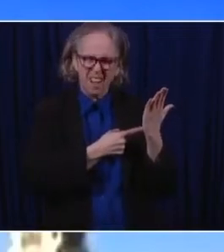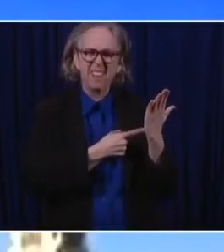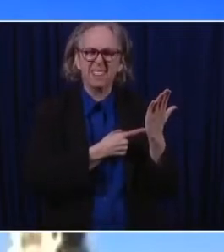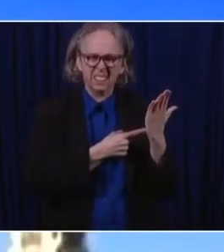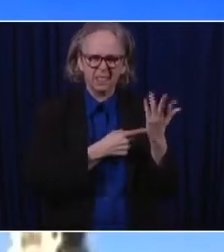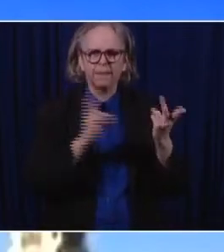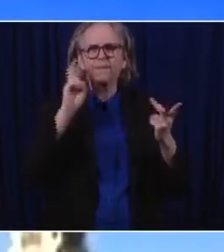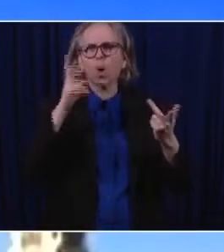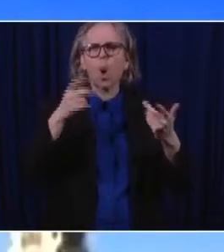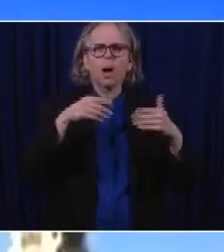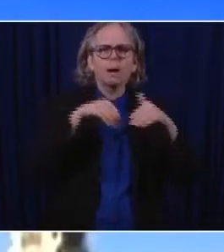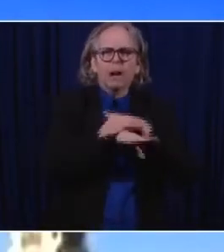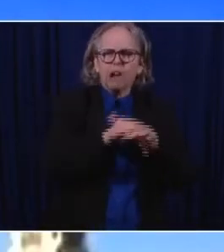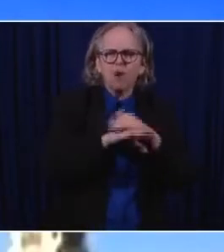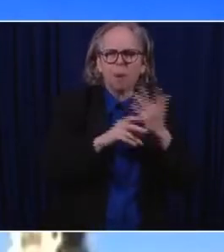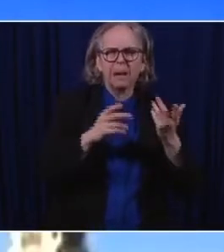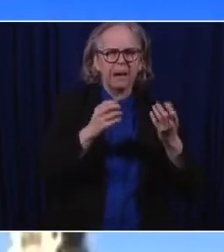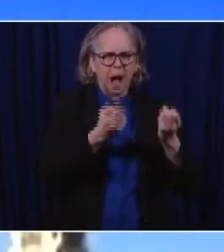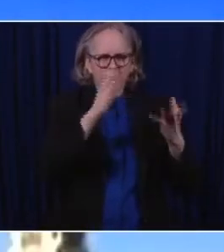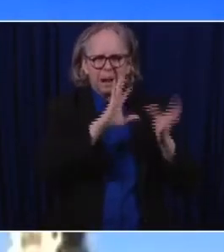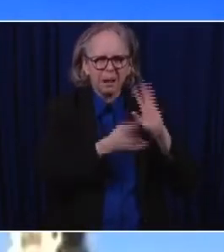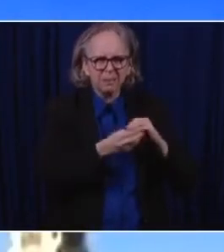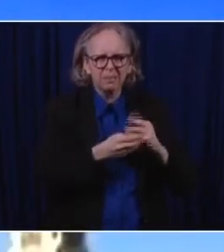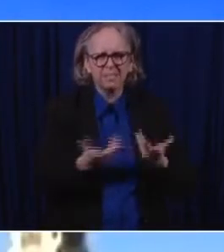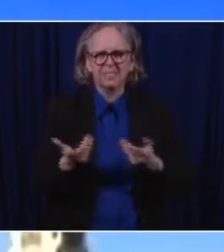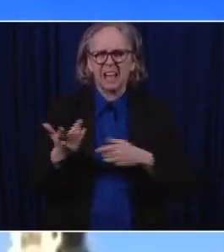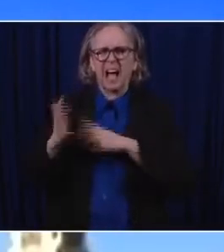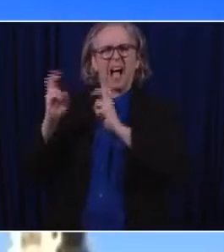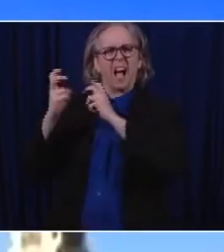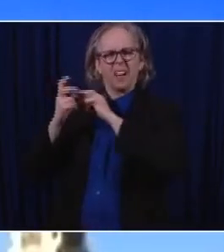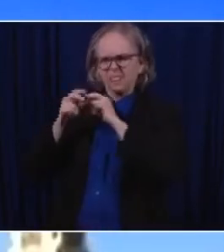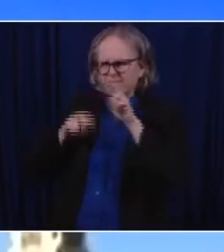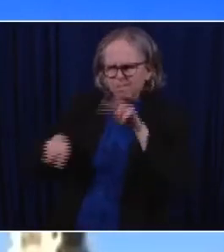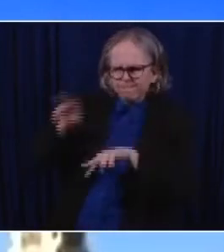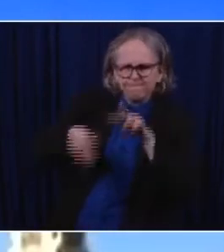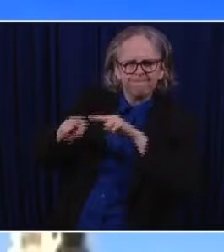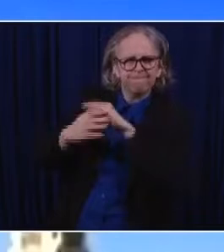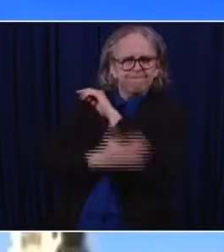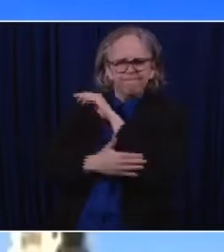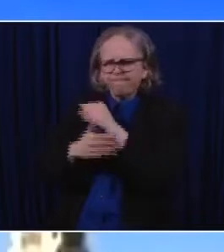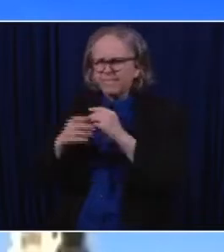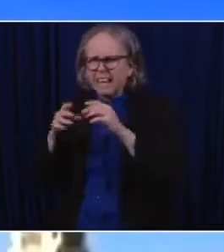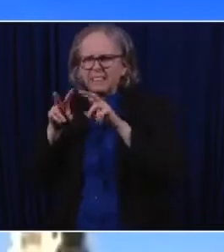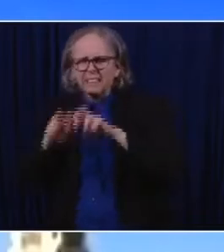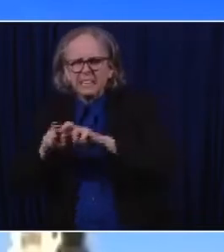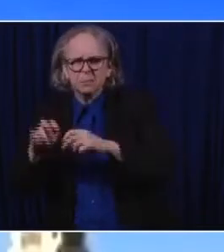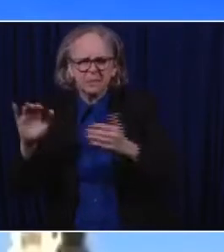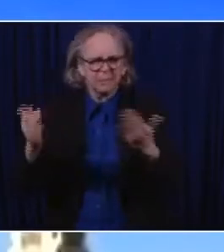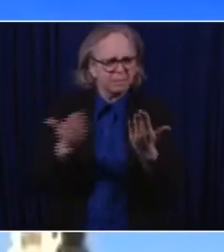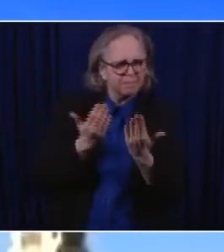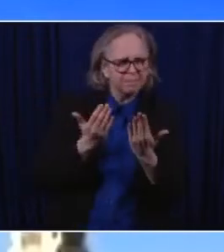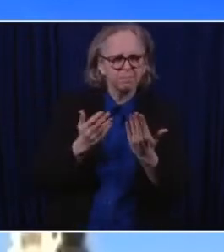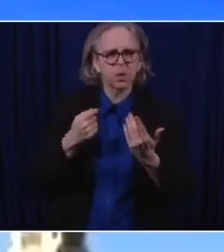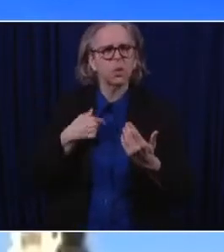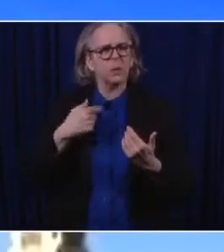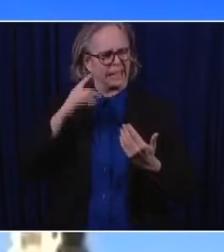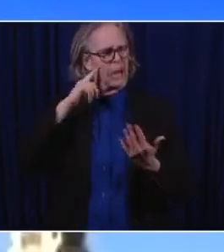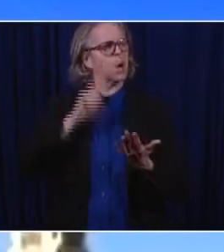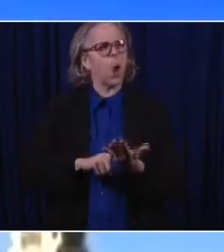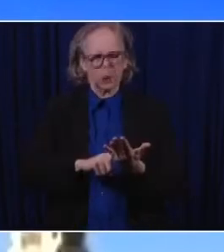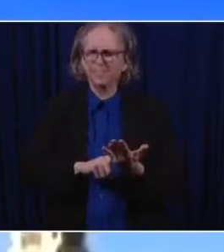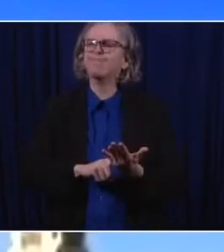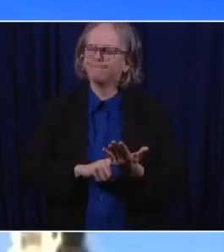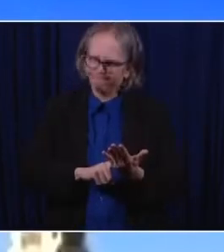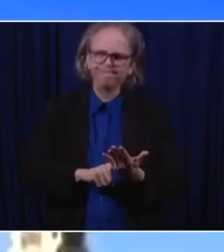our fall assessments. And as you said, the bottom line is there's really not too many surprises here. It's pretty much what we expected to see. It gives us